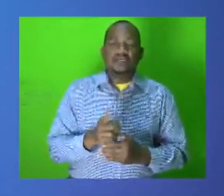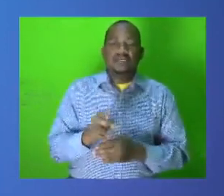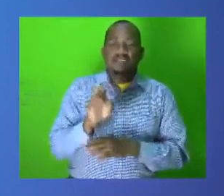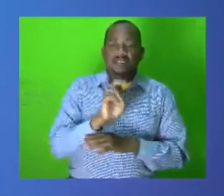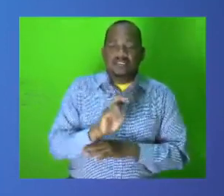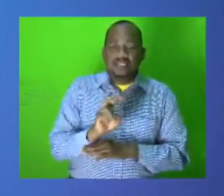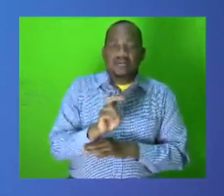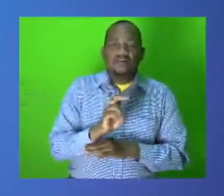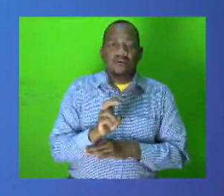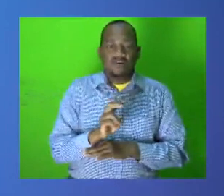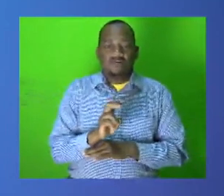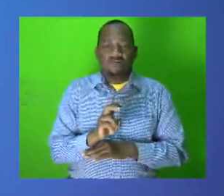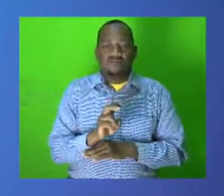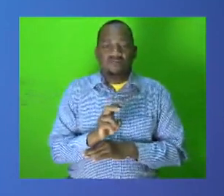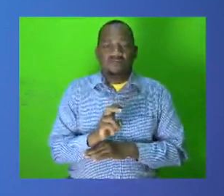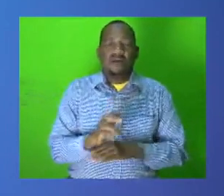generating